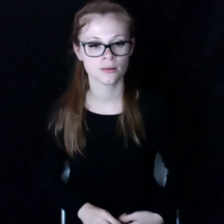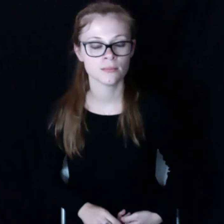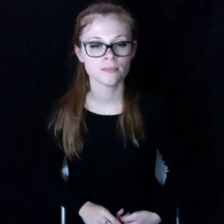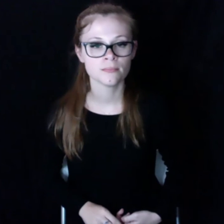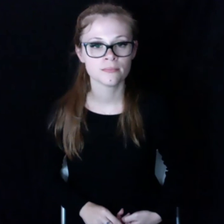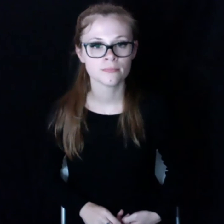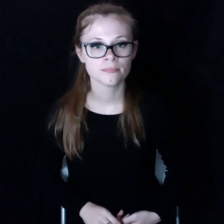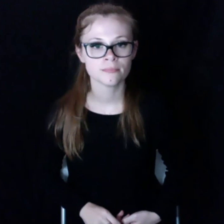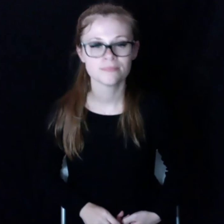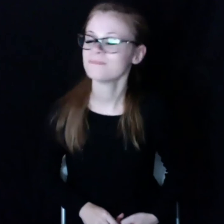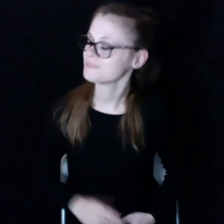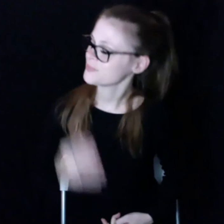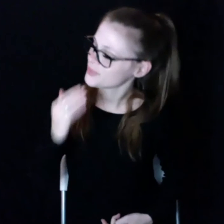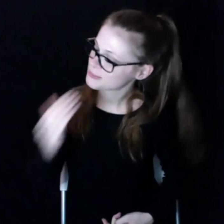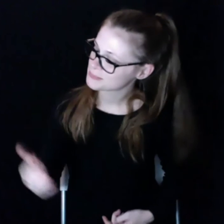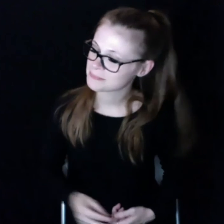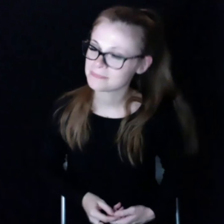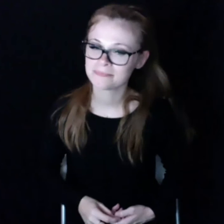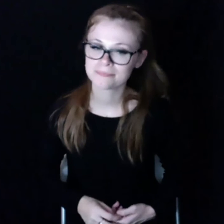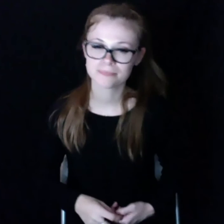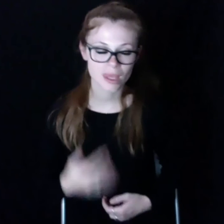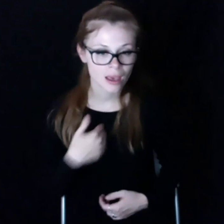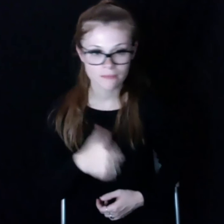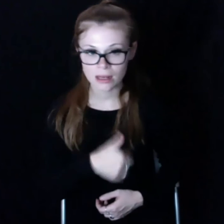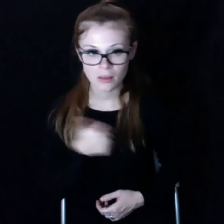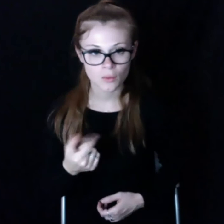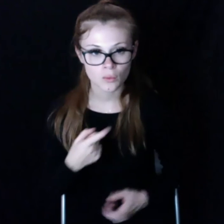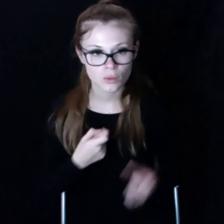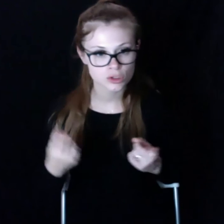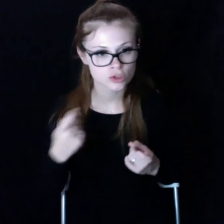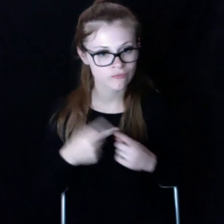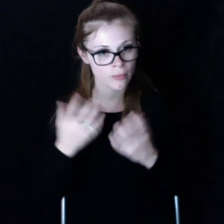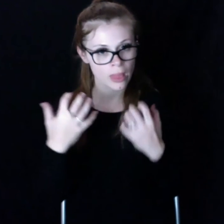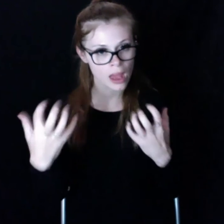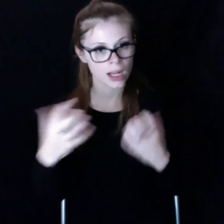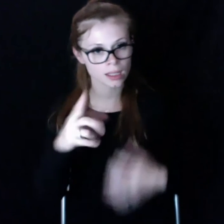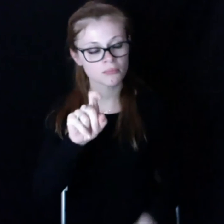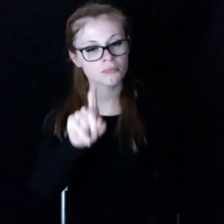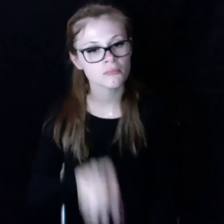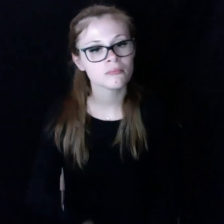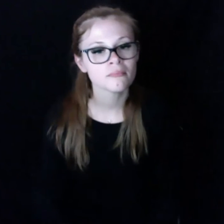Great, thank you. Do we have any more questions from the audience?